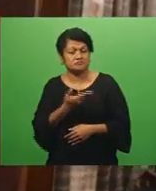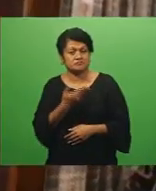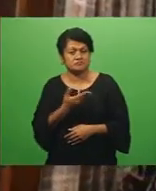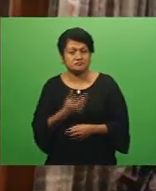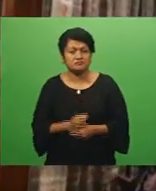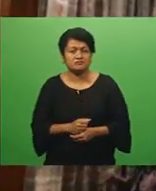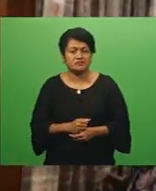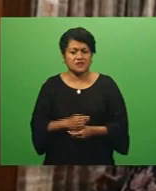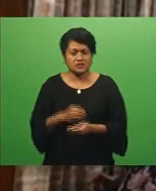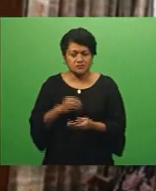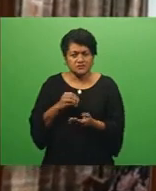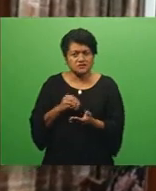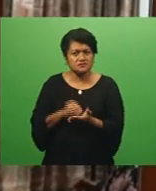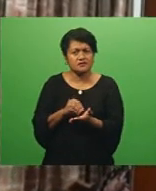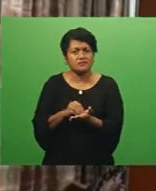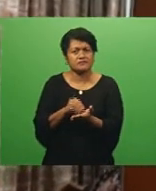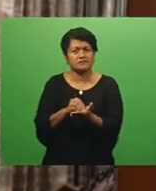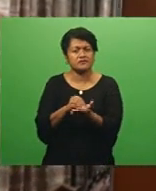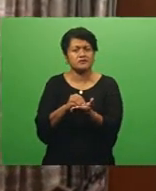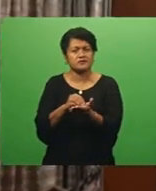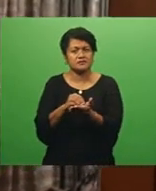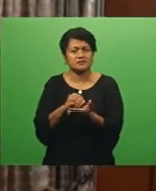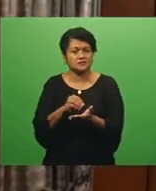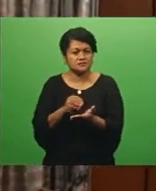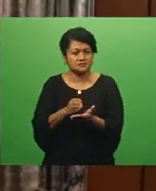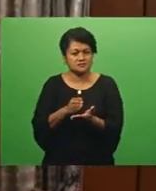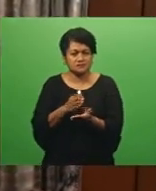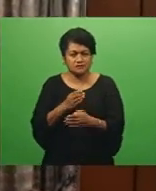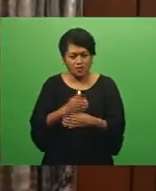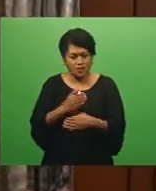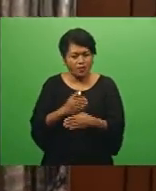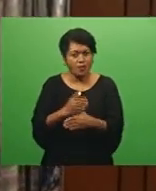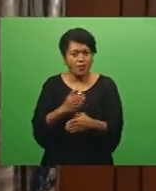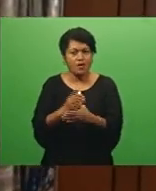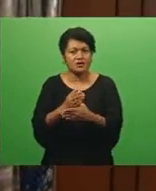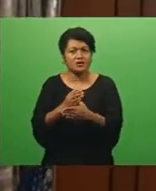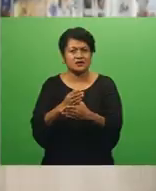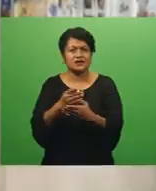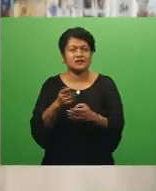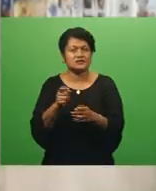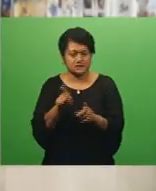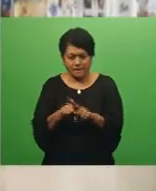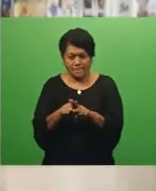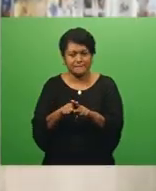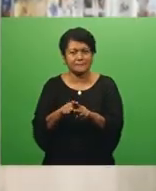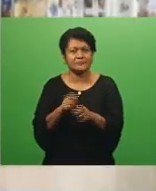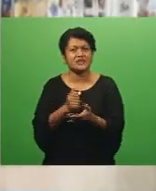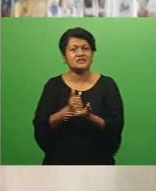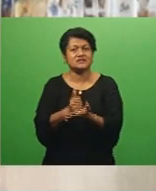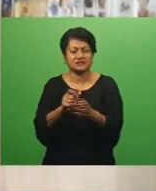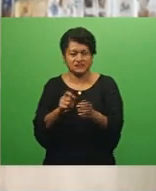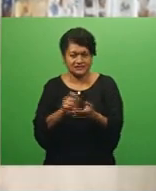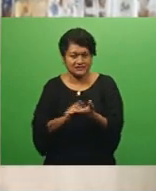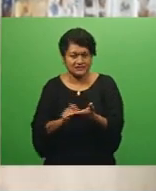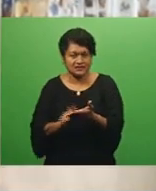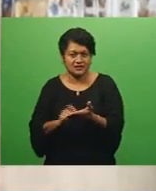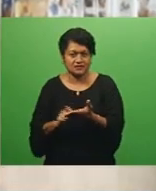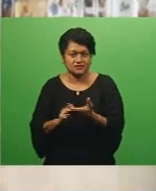been serving as the Assistant General Secretary for the last 9 months. It's an honor to be appointed